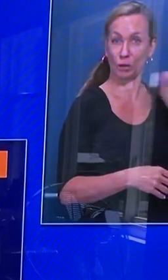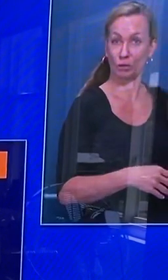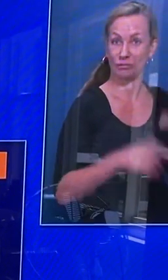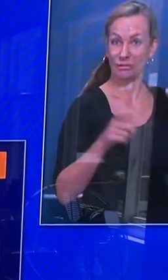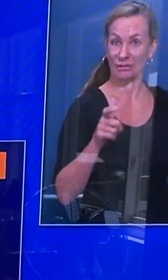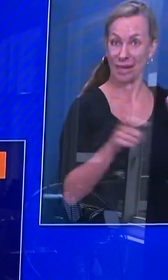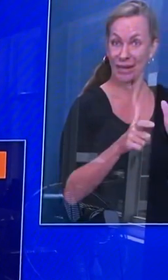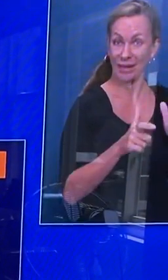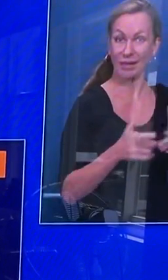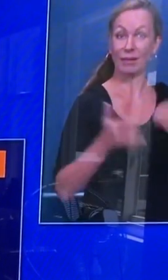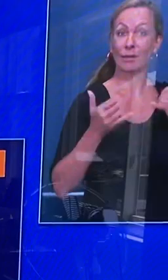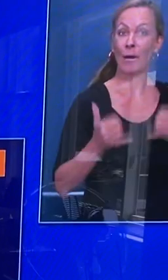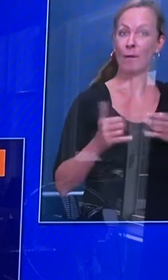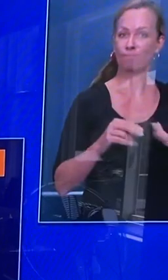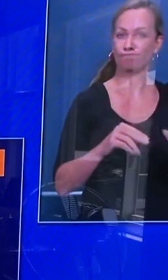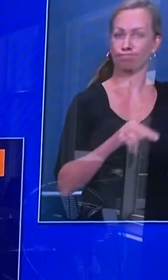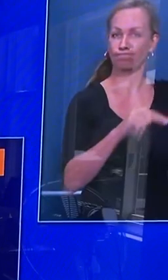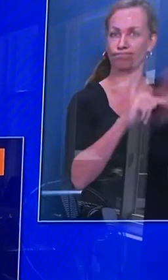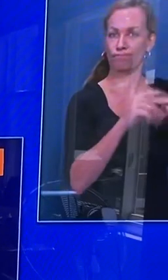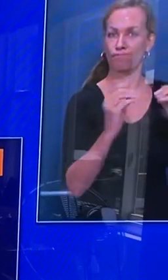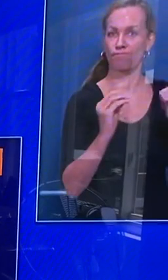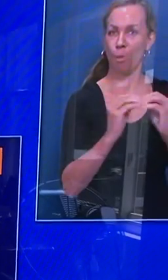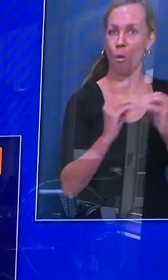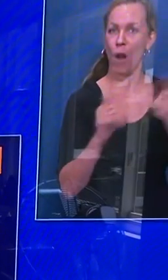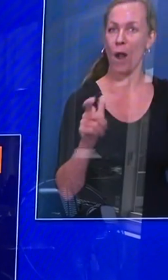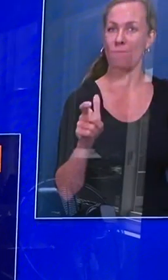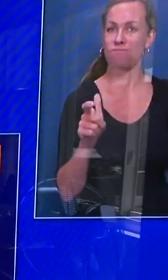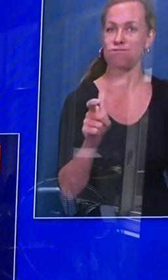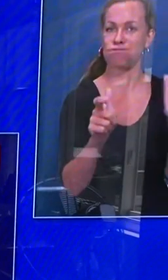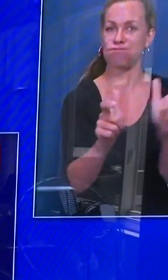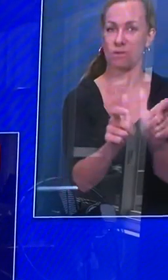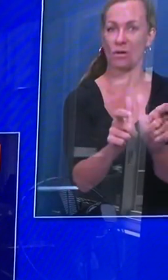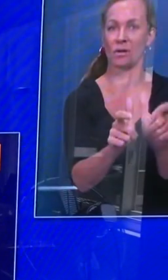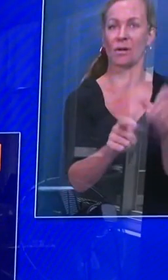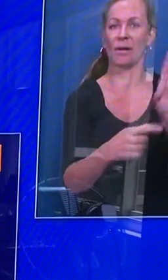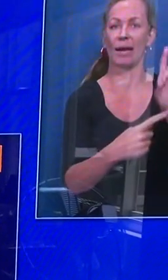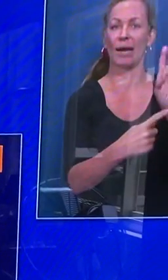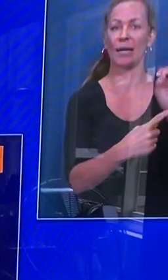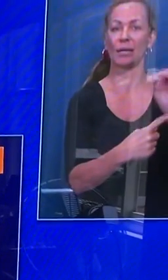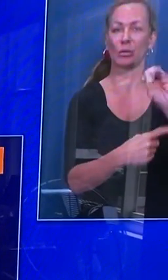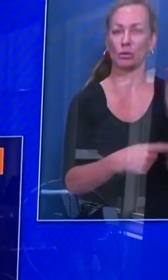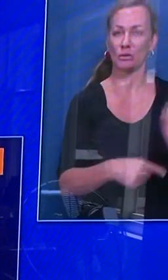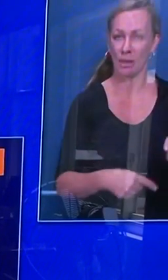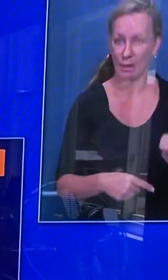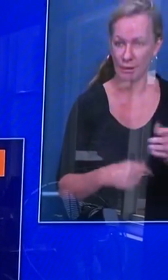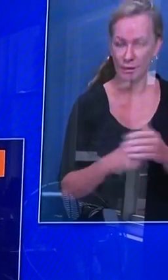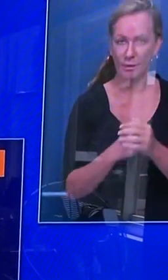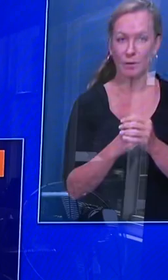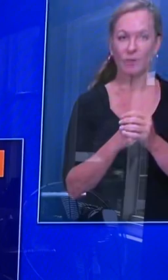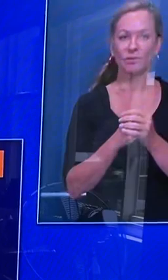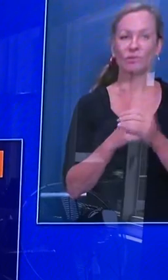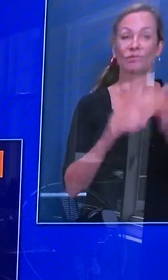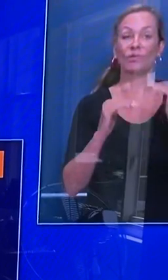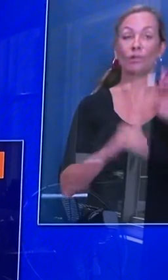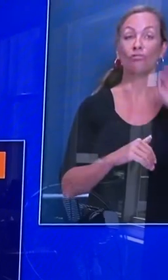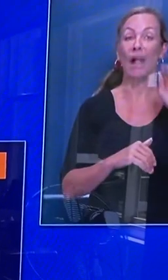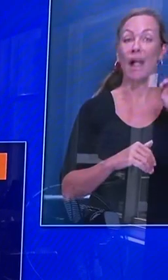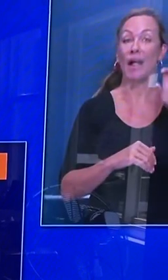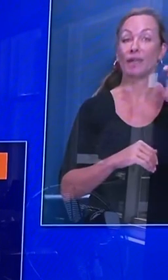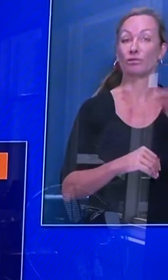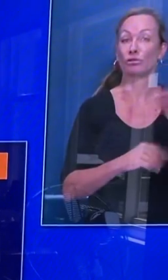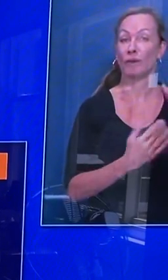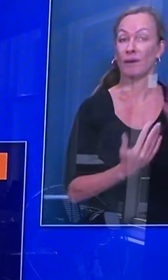got a lot of attention, 19%, now over 81% contained. So it shows what's possible, and it shows what we're